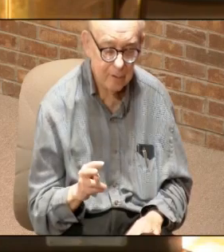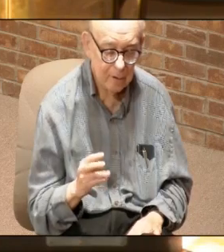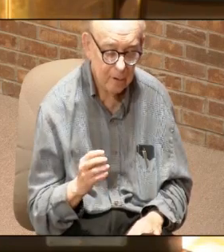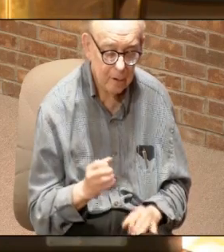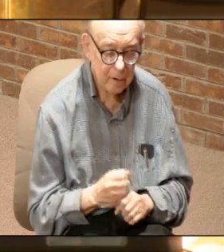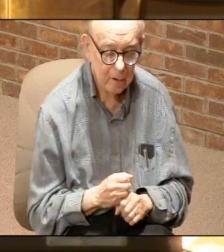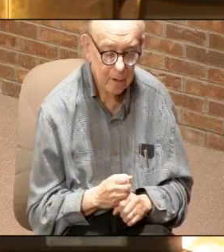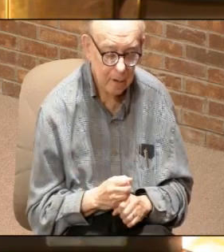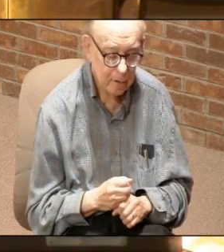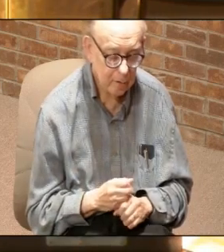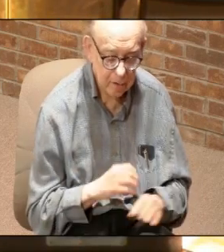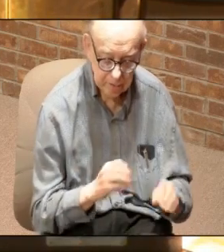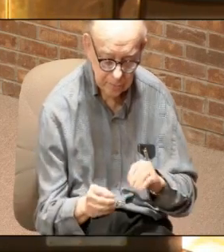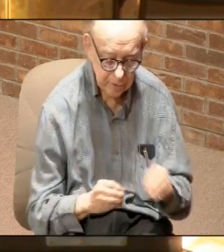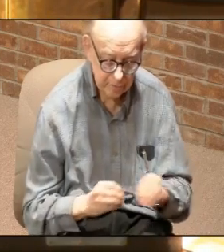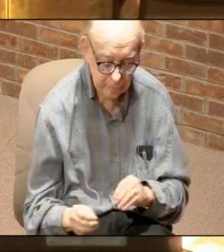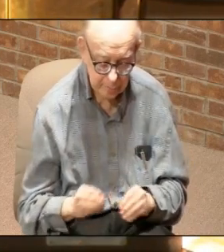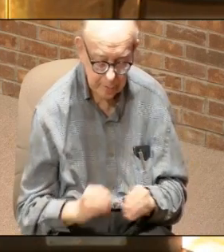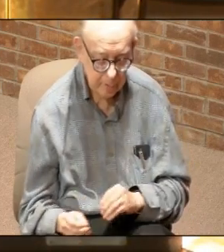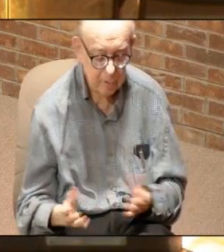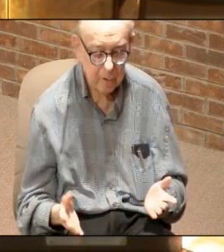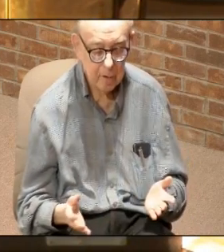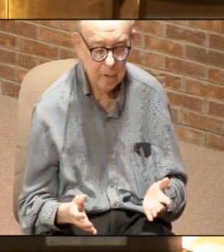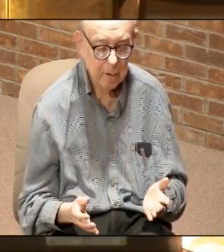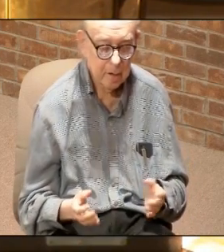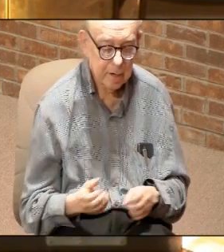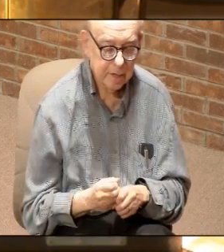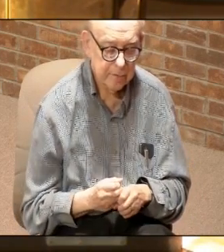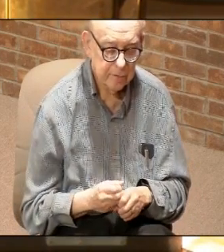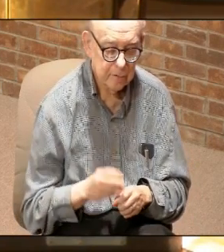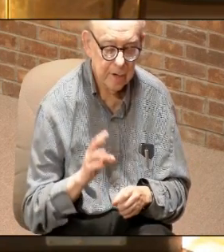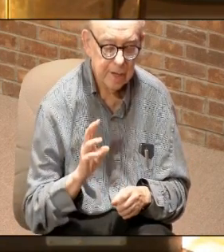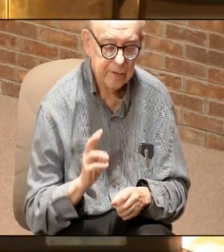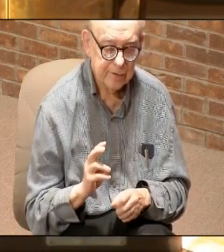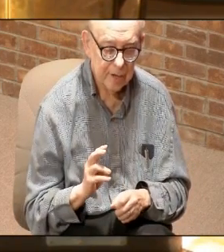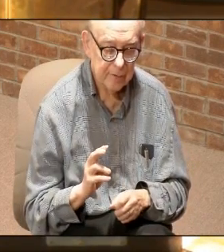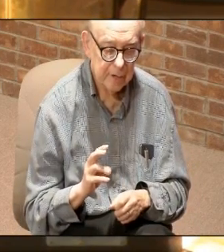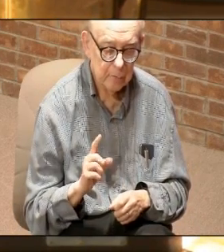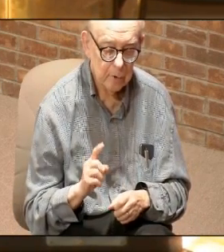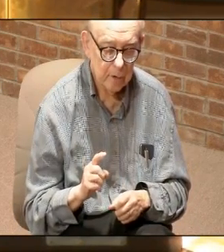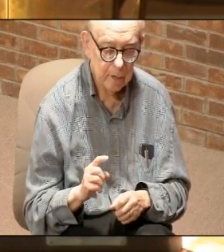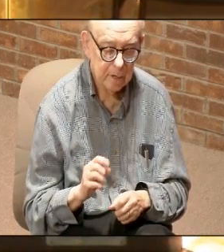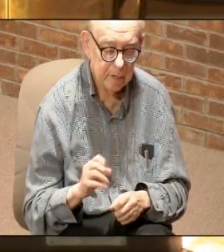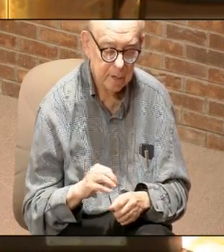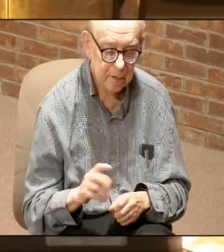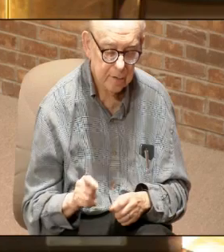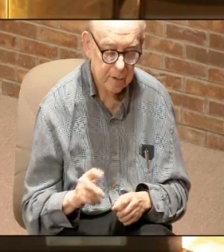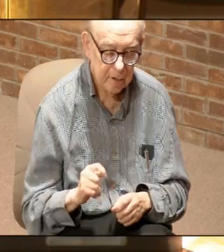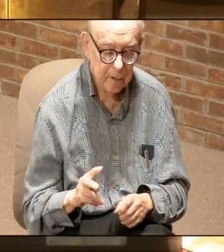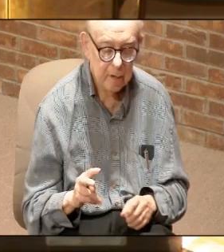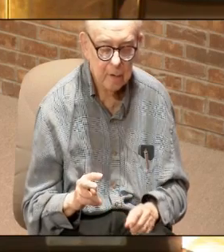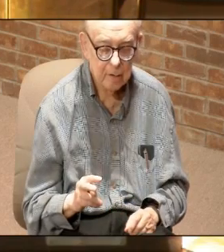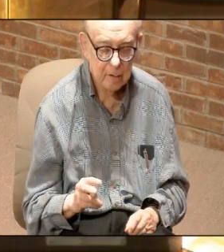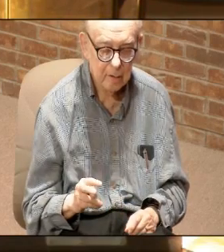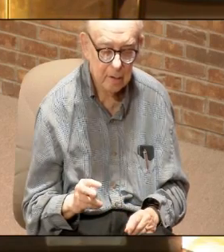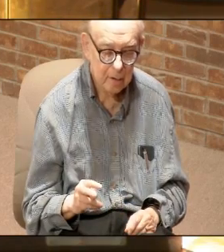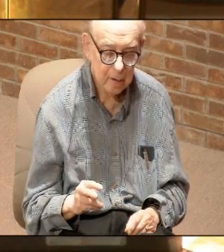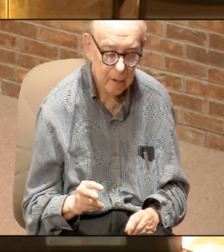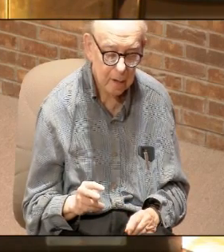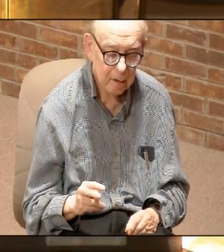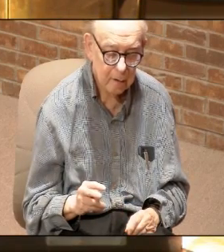got to rearrange your whole house to get the 71-inch TV on there. But the 71-inch TV